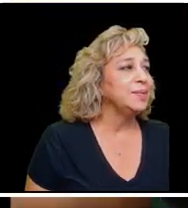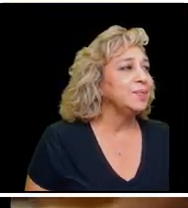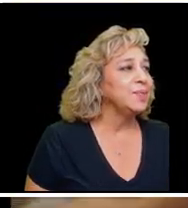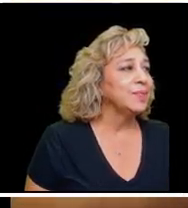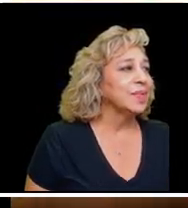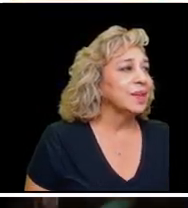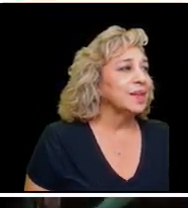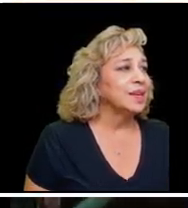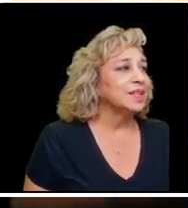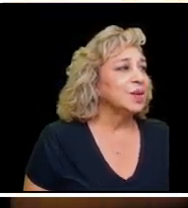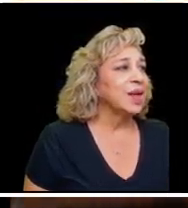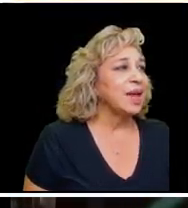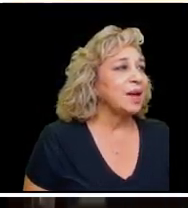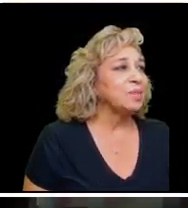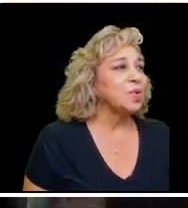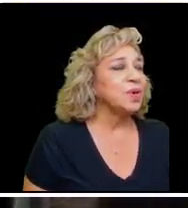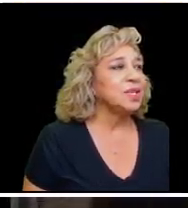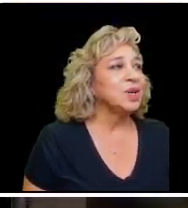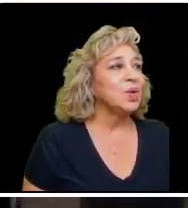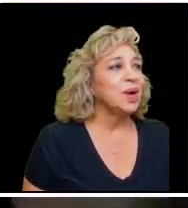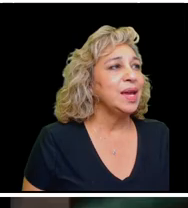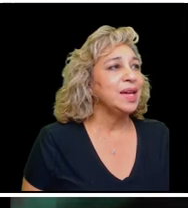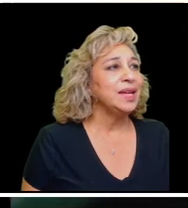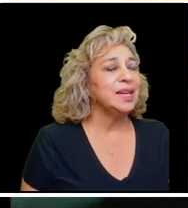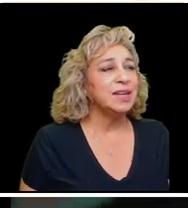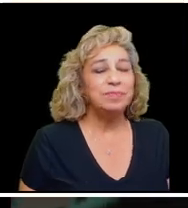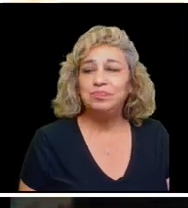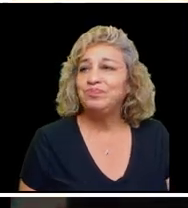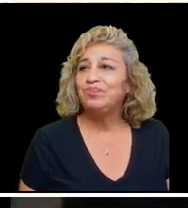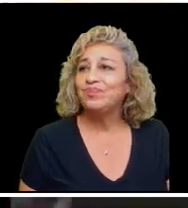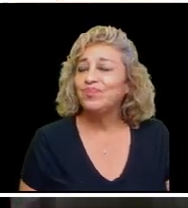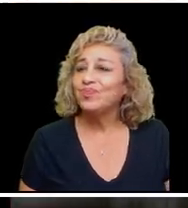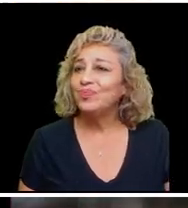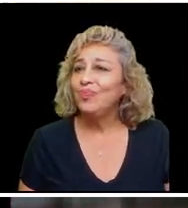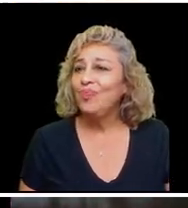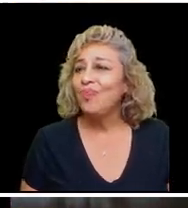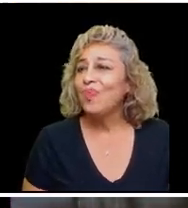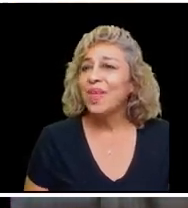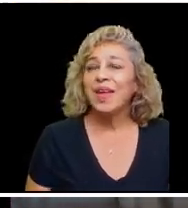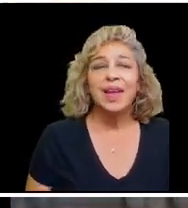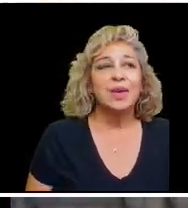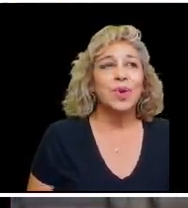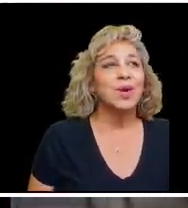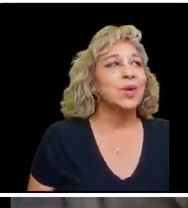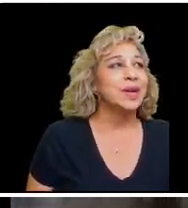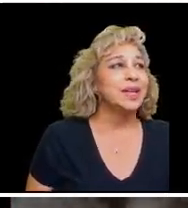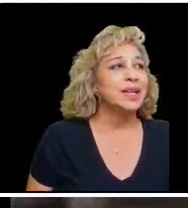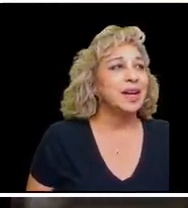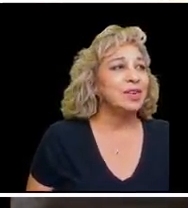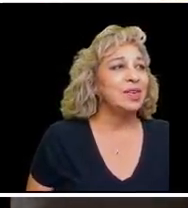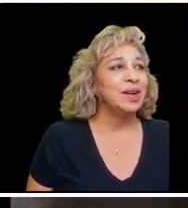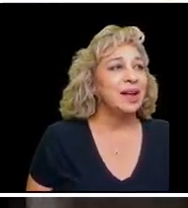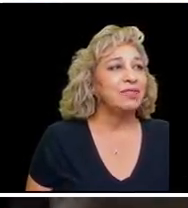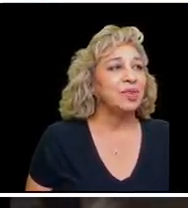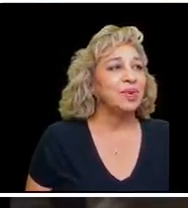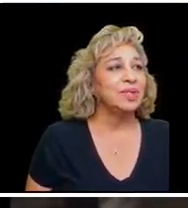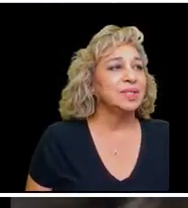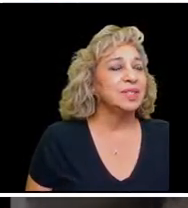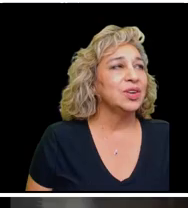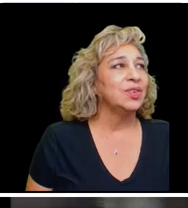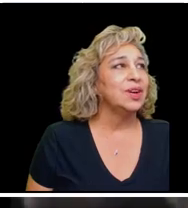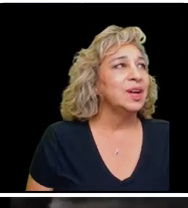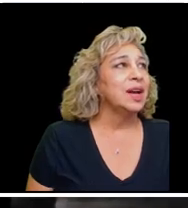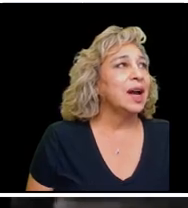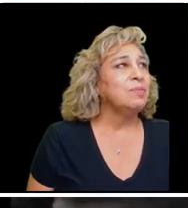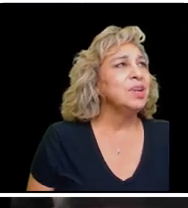buzz it's ok I'm going to go ahead and record it and download it afterwards